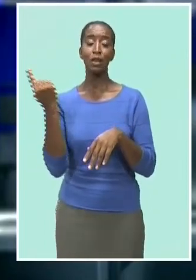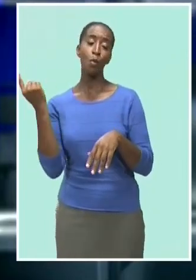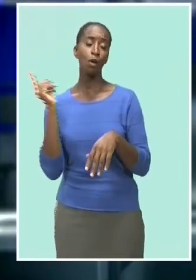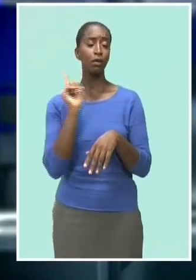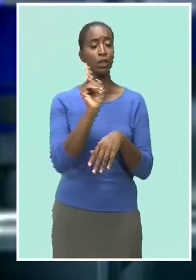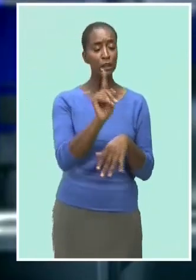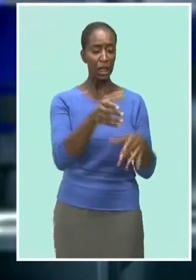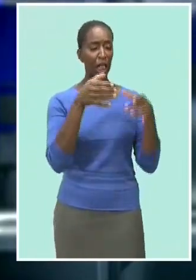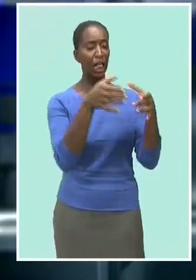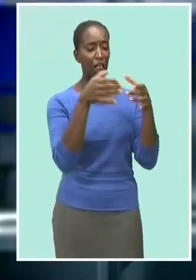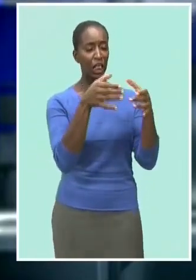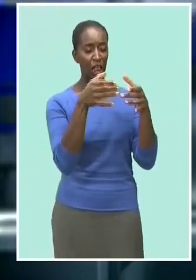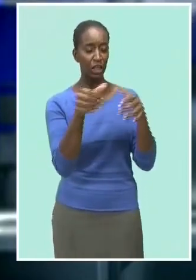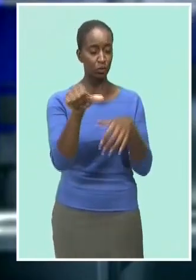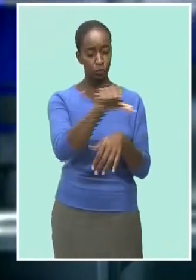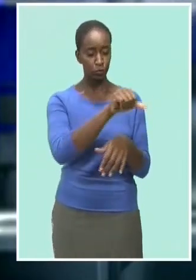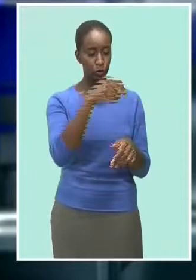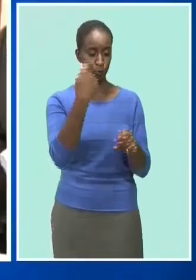a flammable liquid.